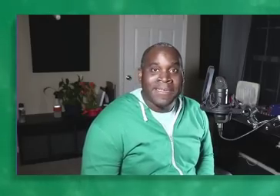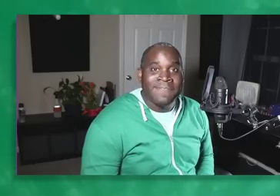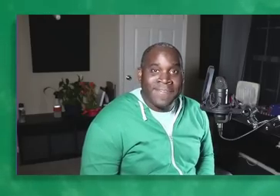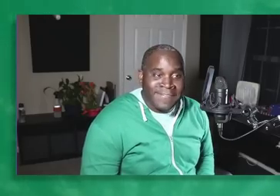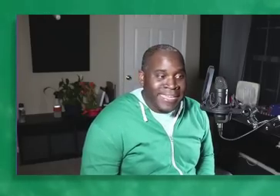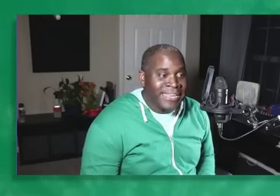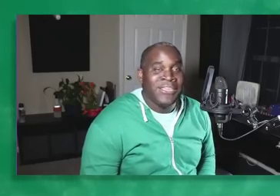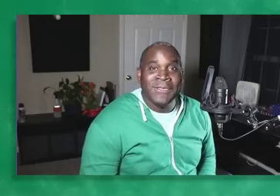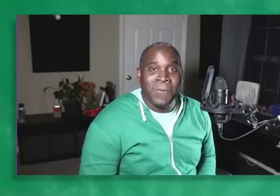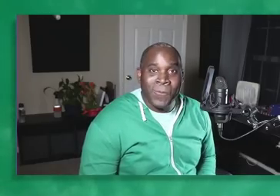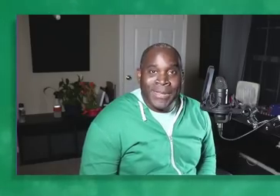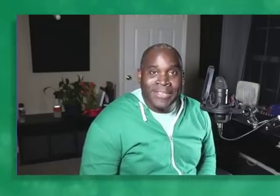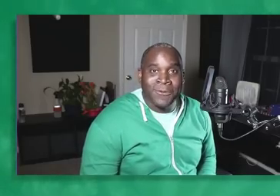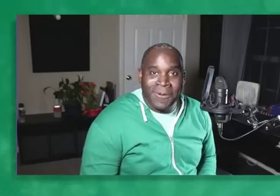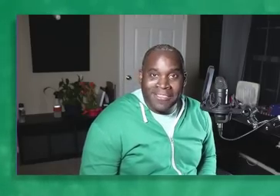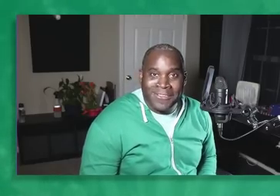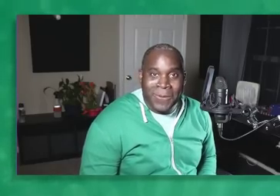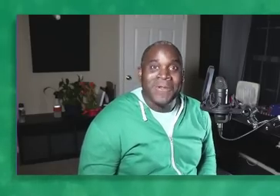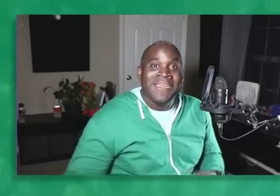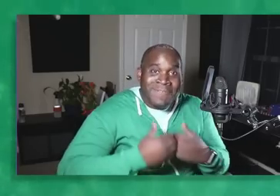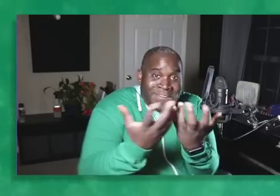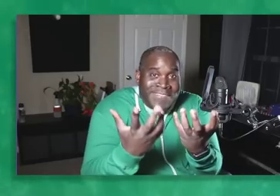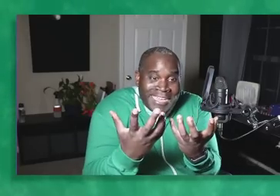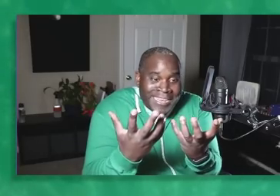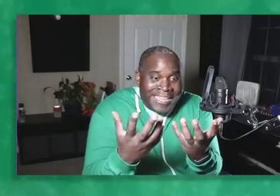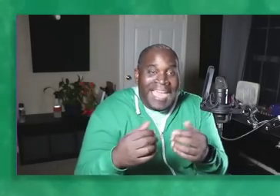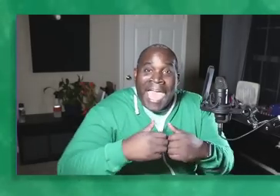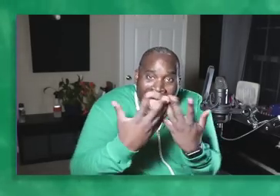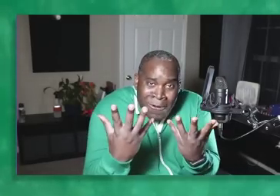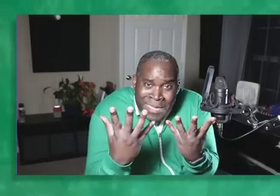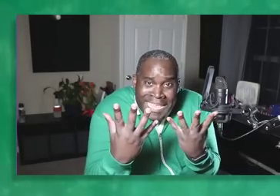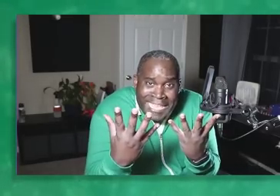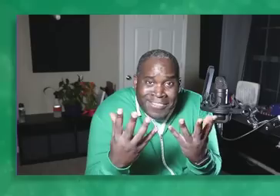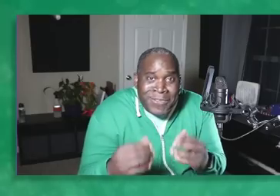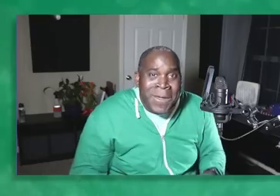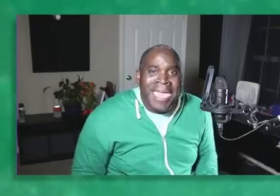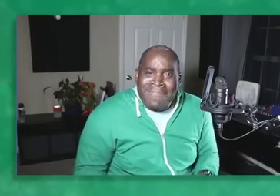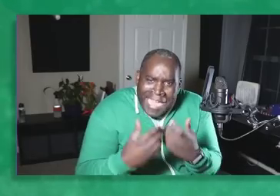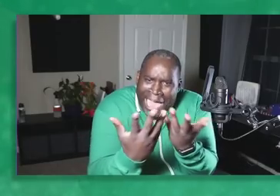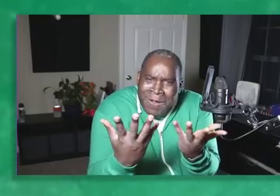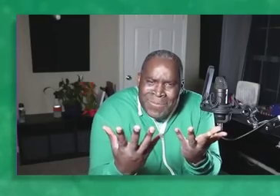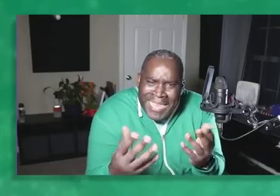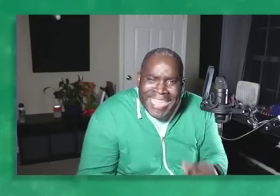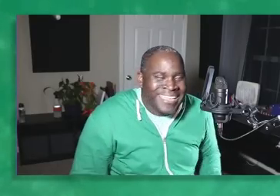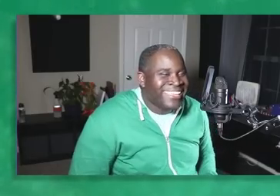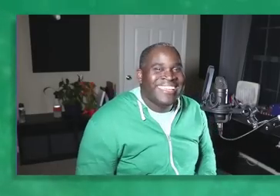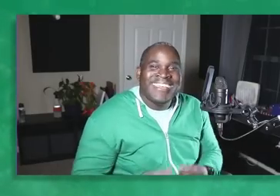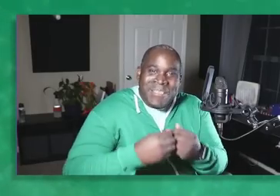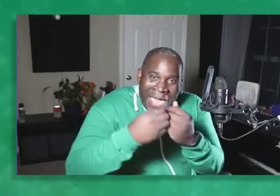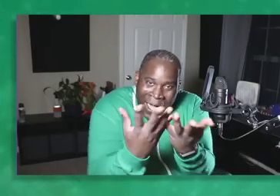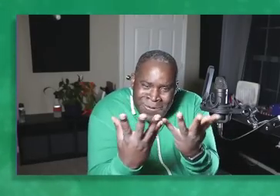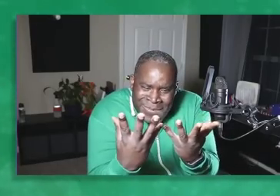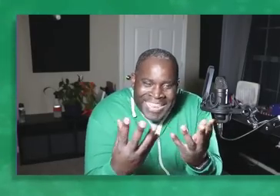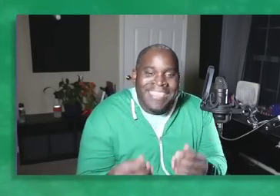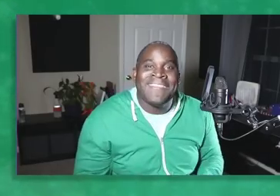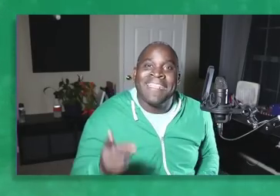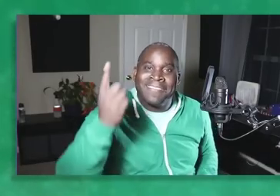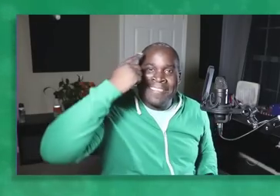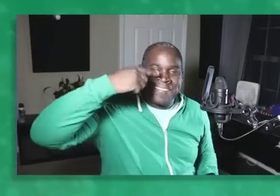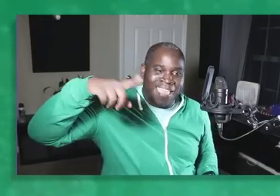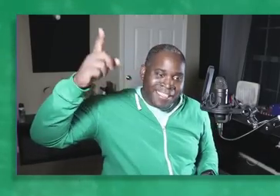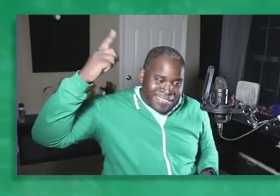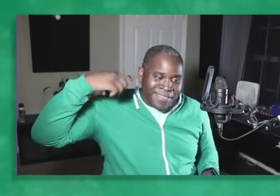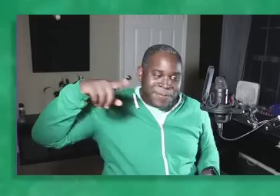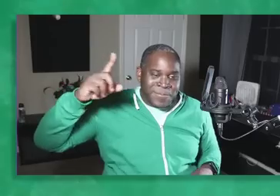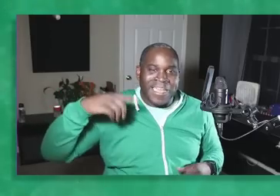stop. 15, we need to arrest you. 15, how many kids do you have? How many? How many?